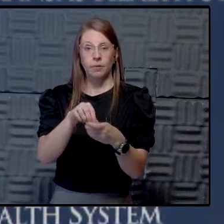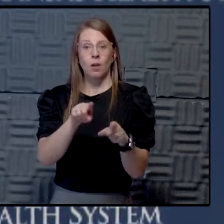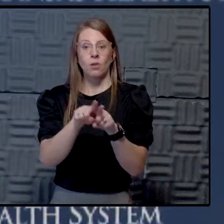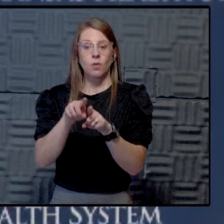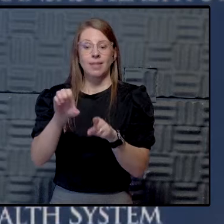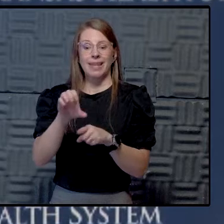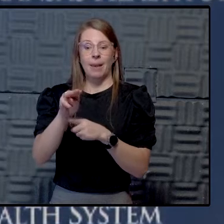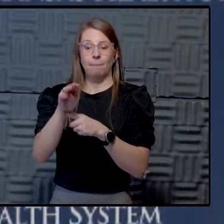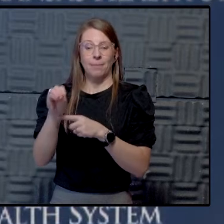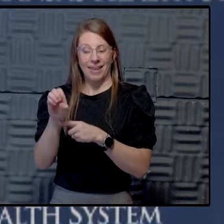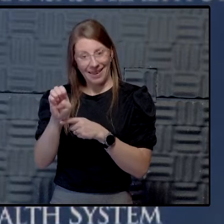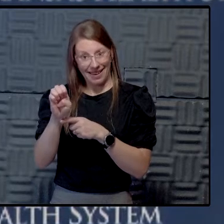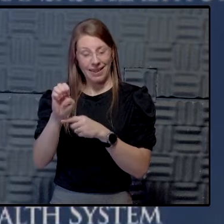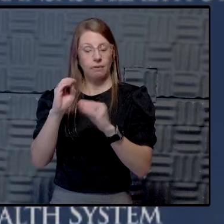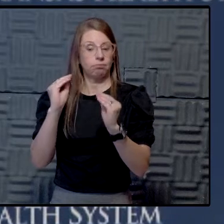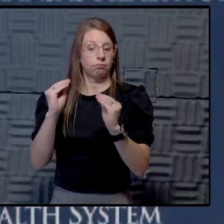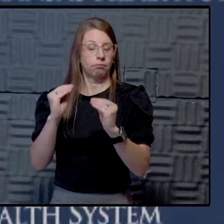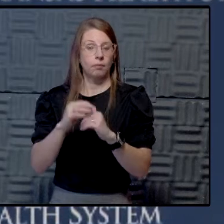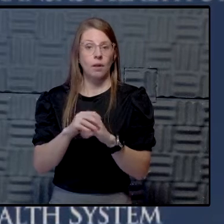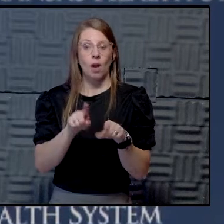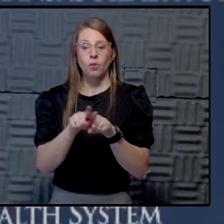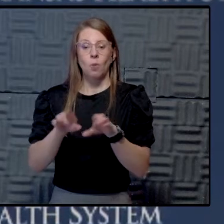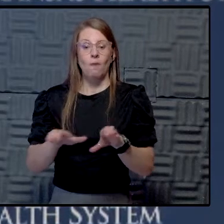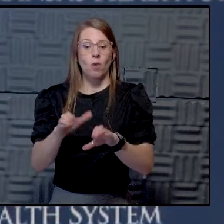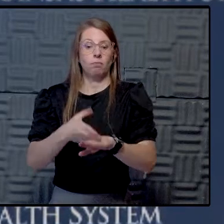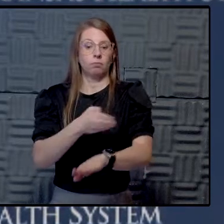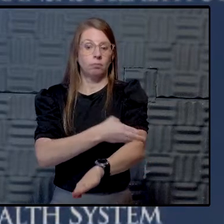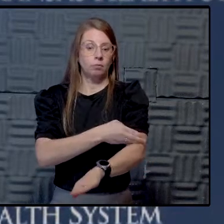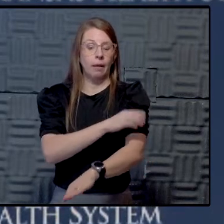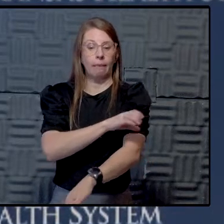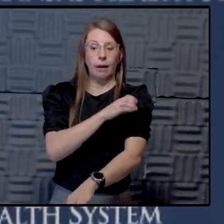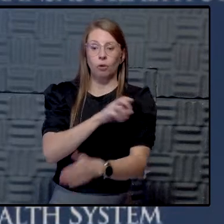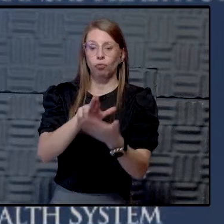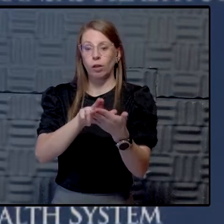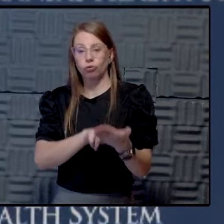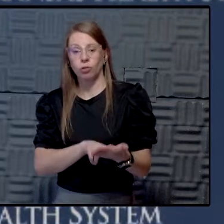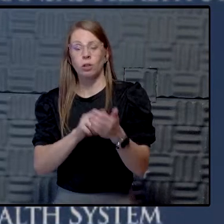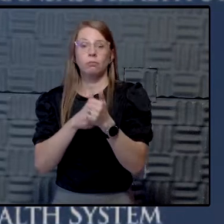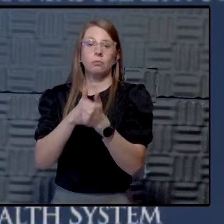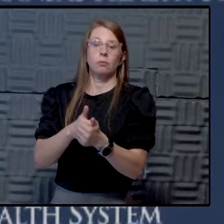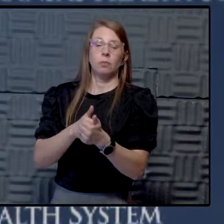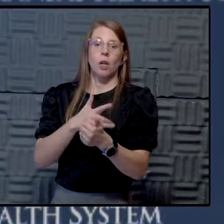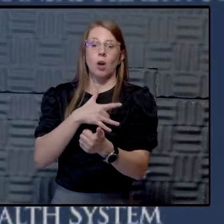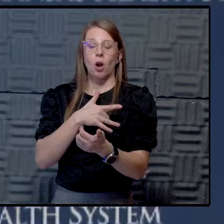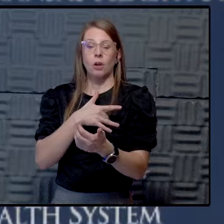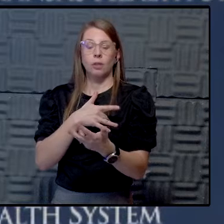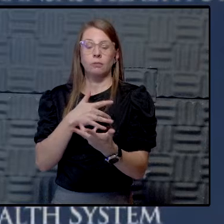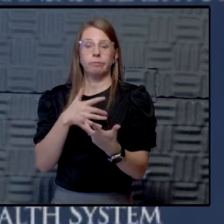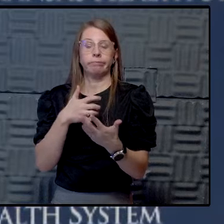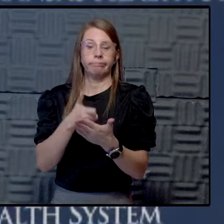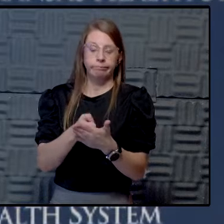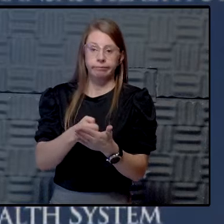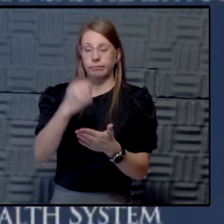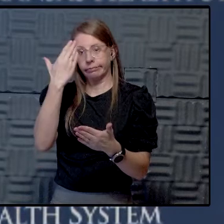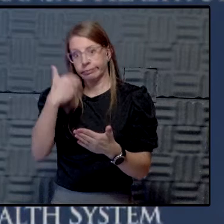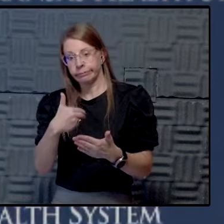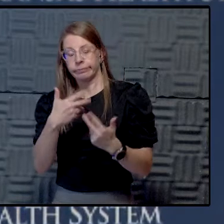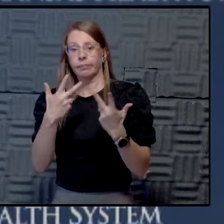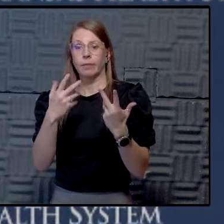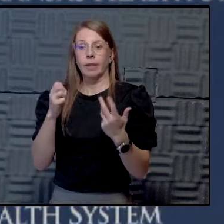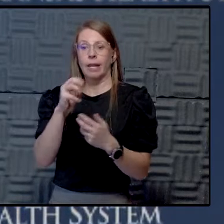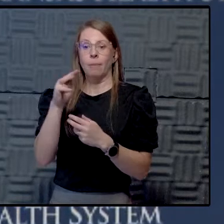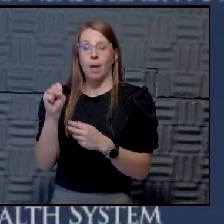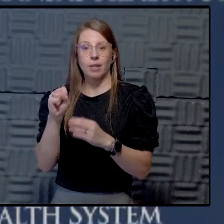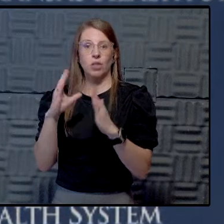CME, also doing performance improvement, clinical registries, tracking our cardiac arrest, trauma, stroke, STEMI data in the